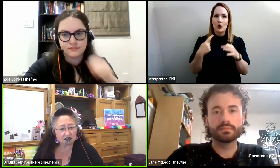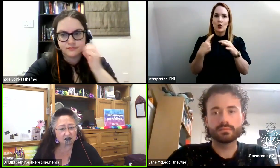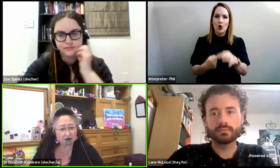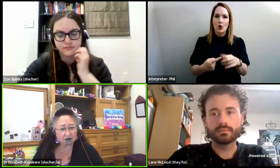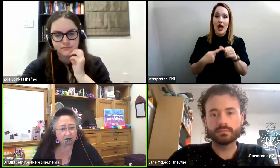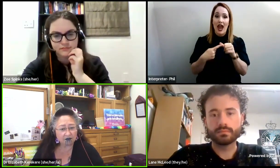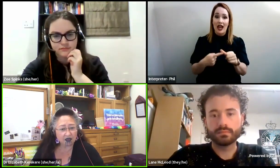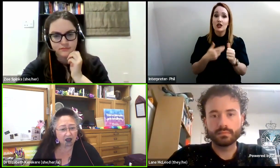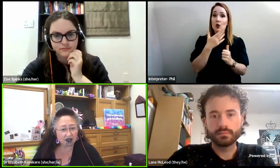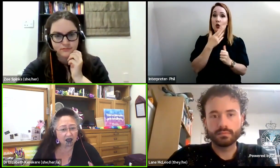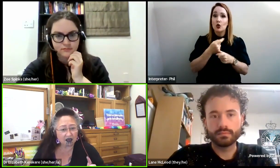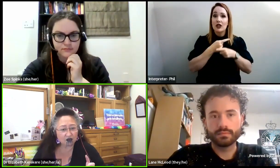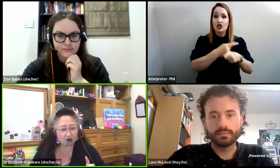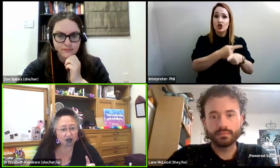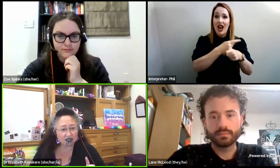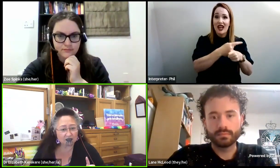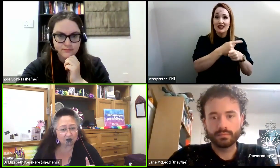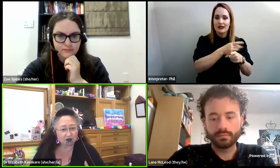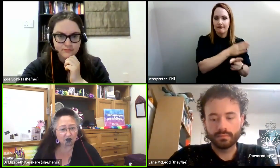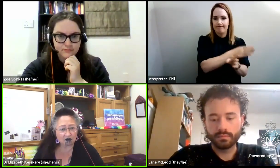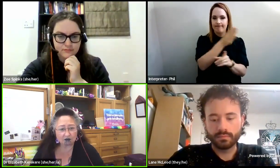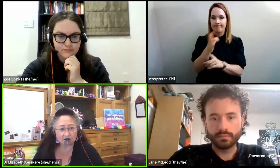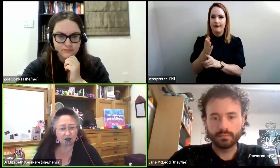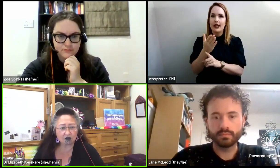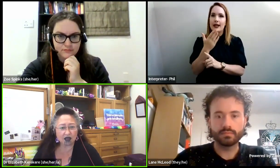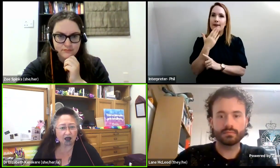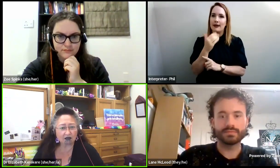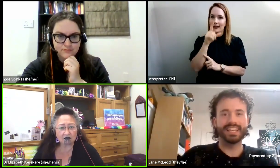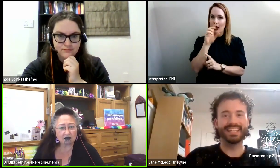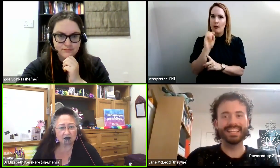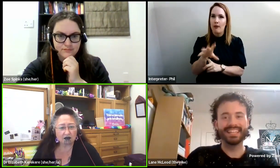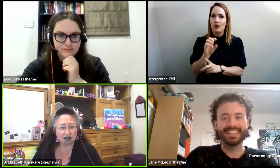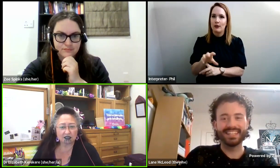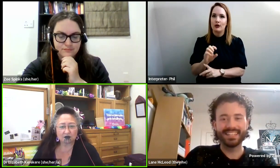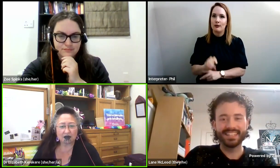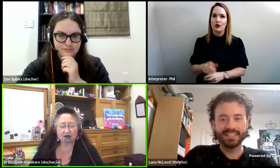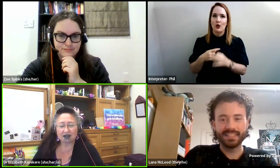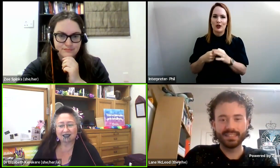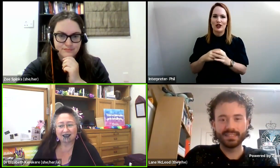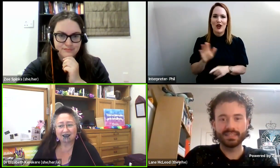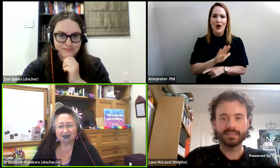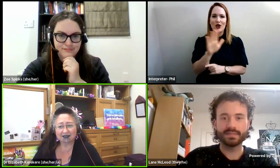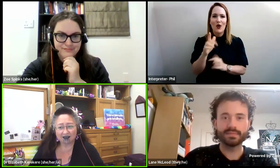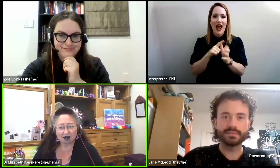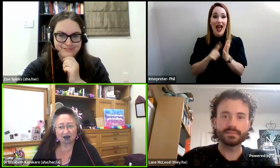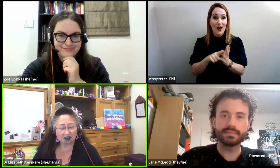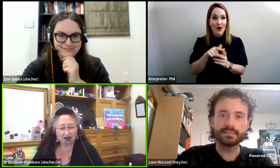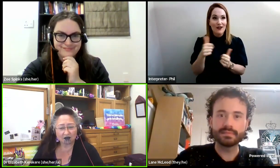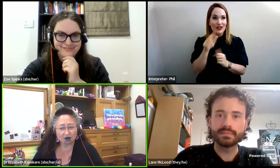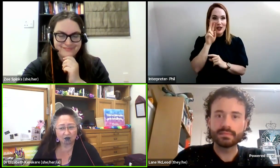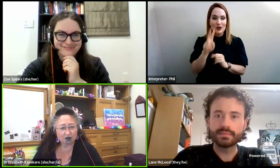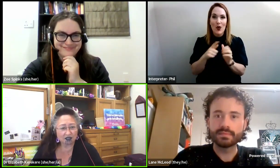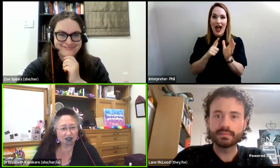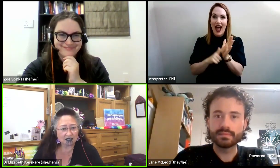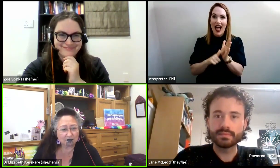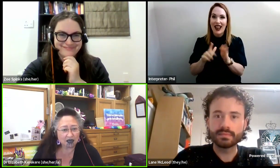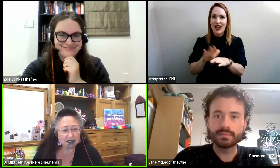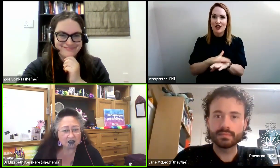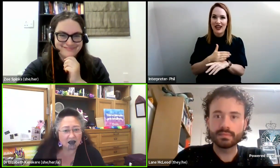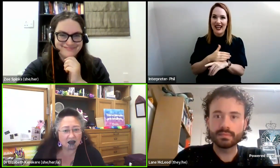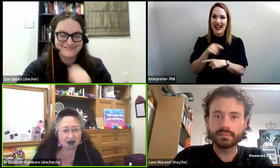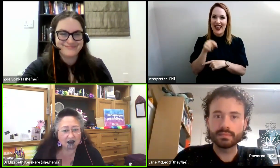chat, can you please put, oh, kia ora, Al. I just saw Al Green is here. Incredible person